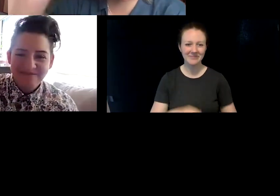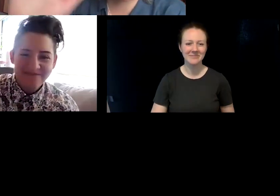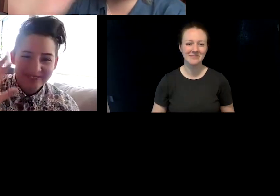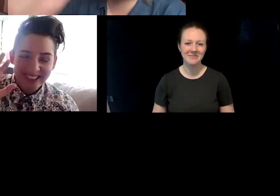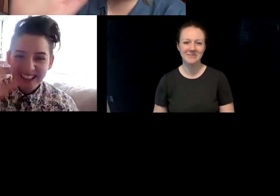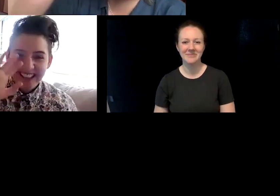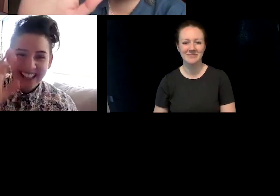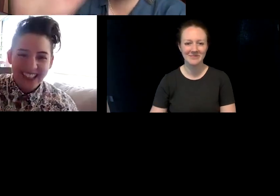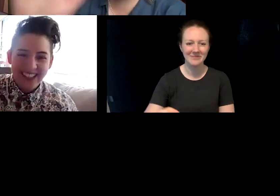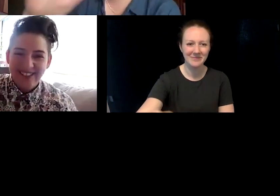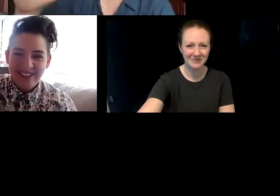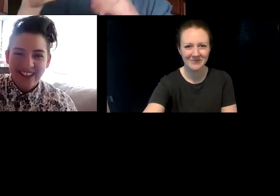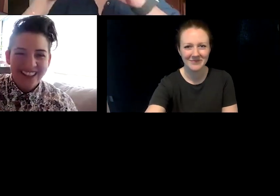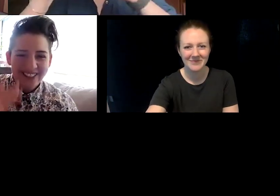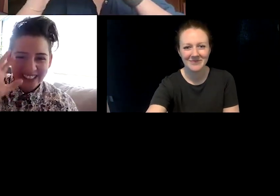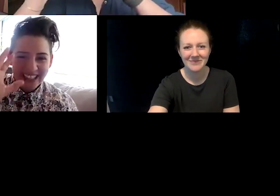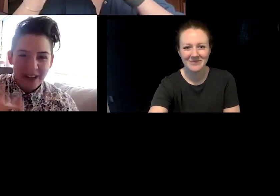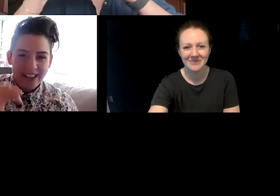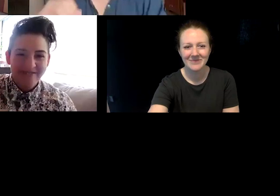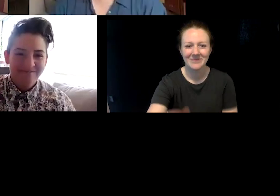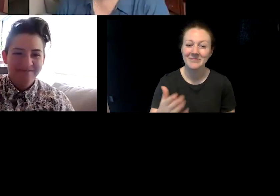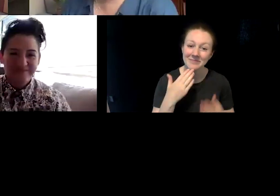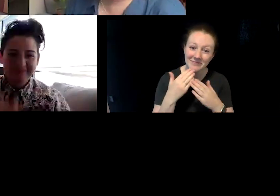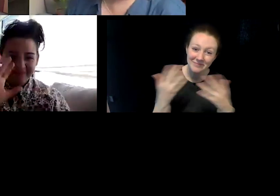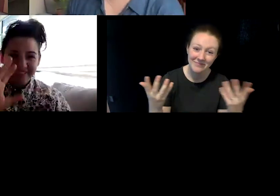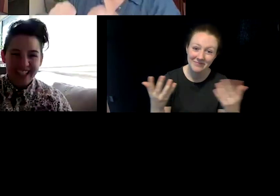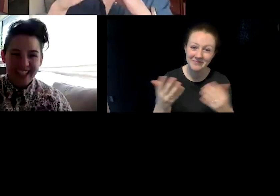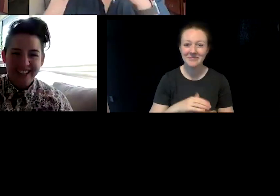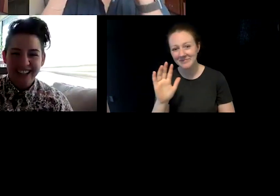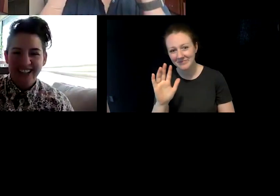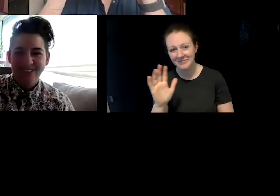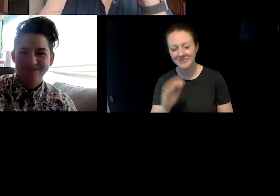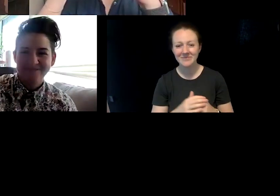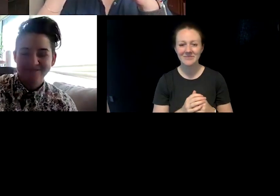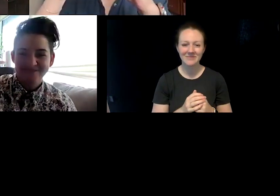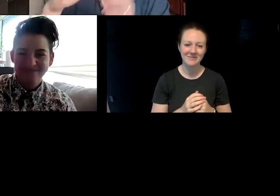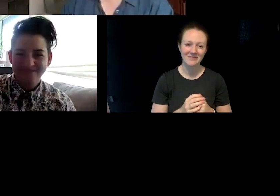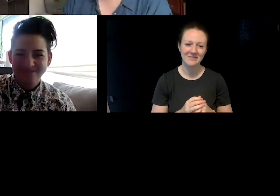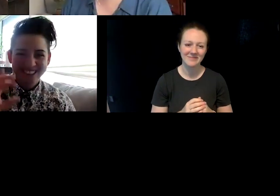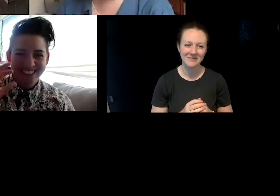Thanks, panelists. Bye. Thank you so much. Thanks, Sean. Everybody. Thanks for doing thing.